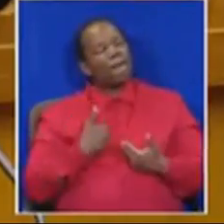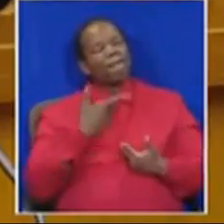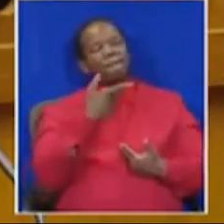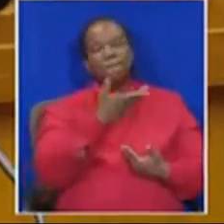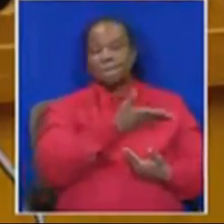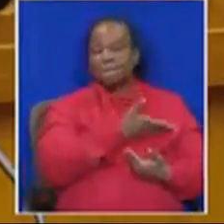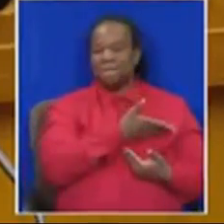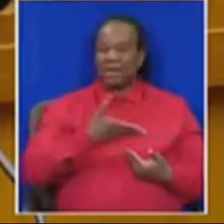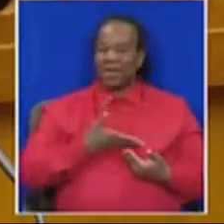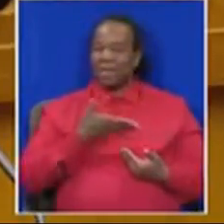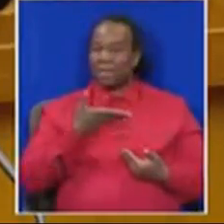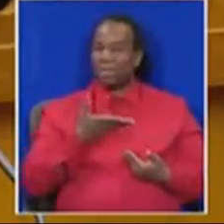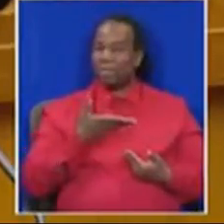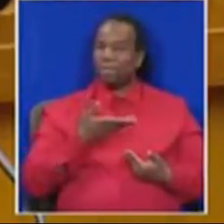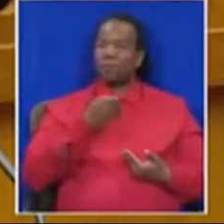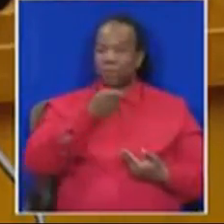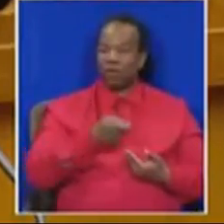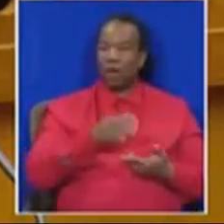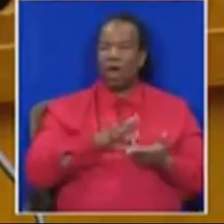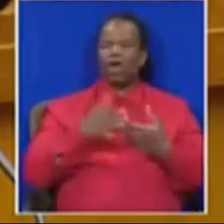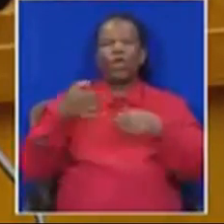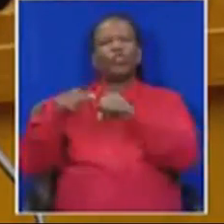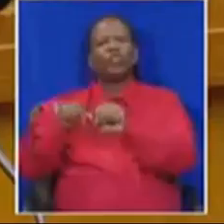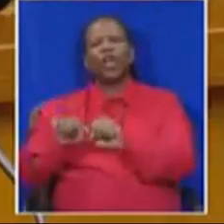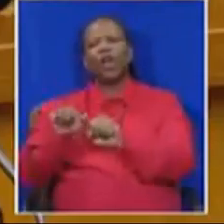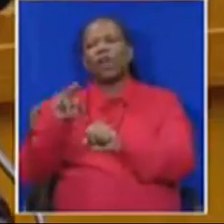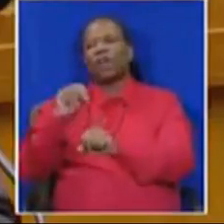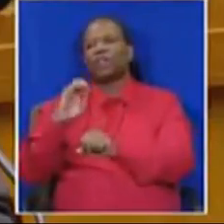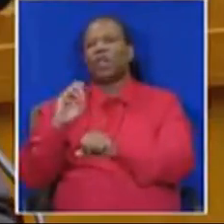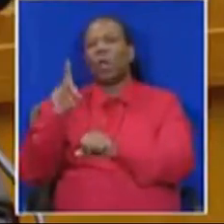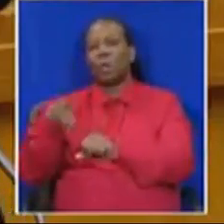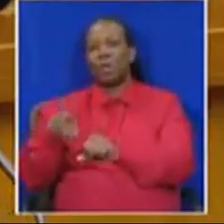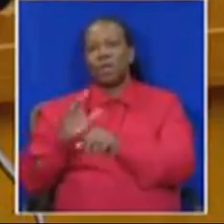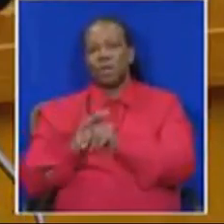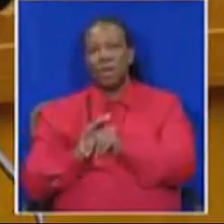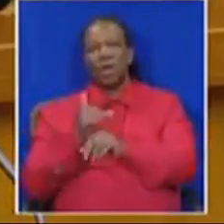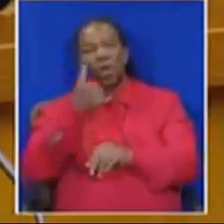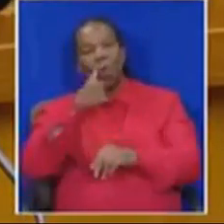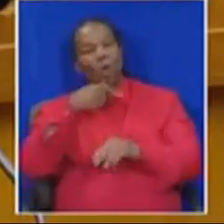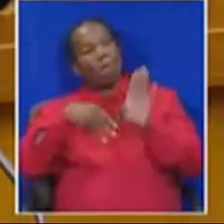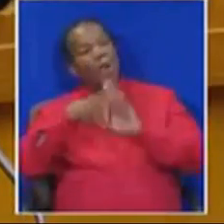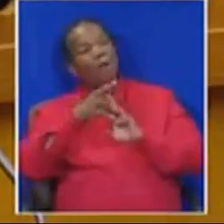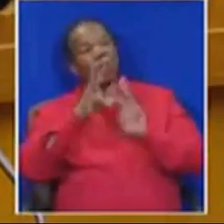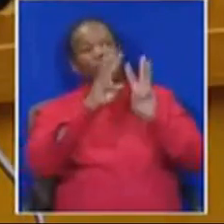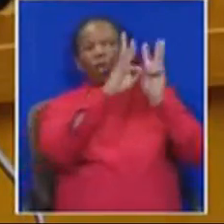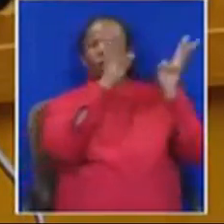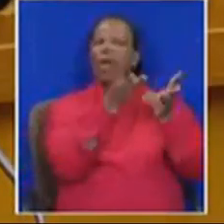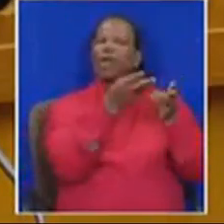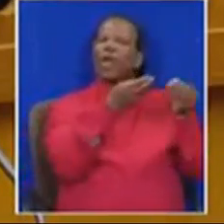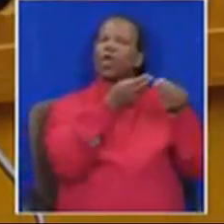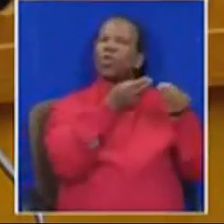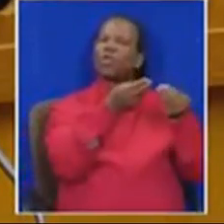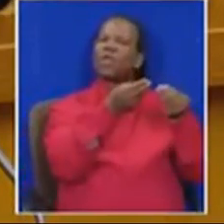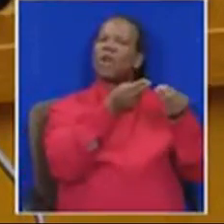of Provinces, when we had occasion to be in Davos, the World Economic Forum, we were able